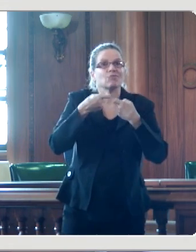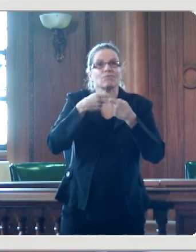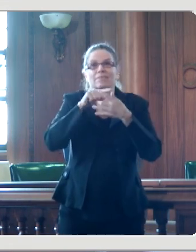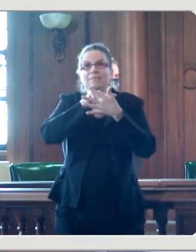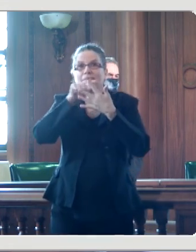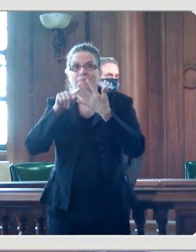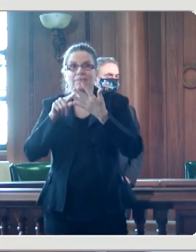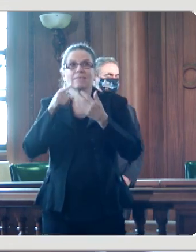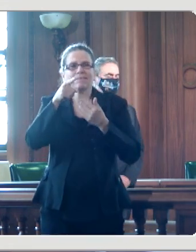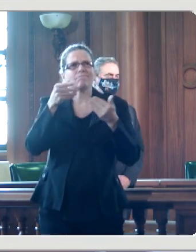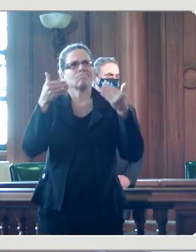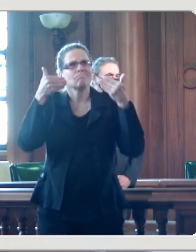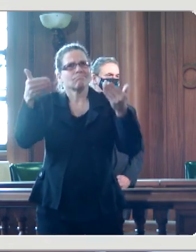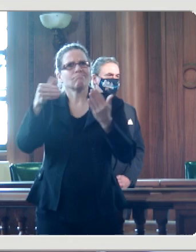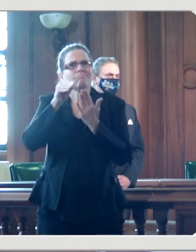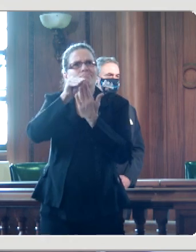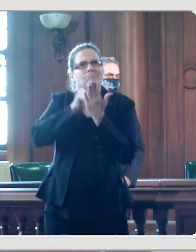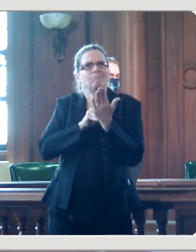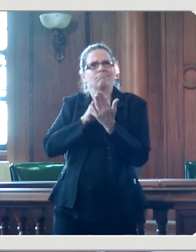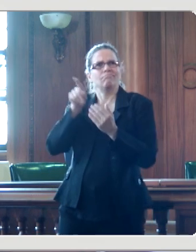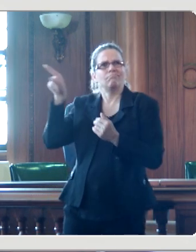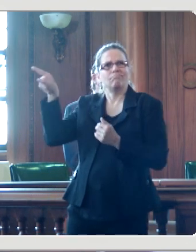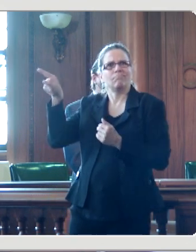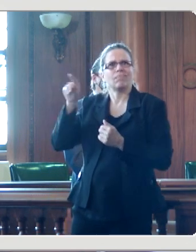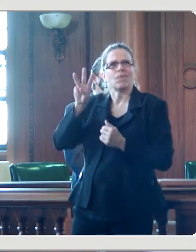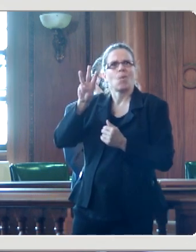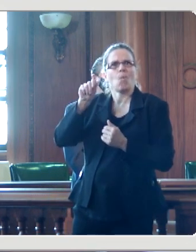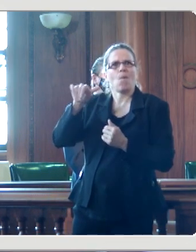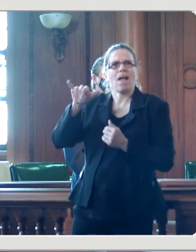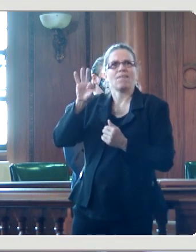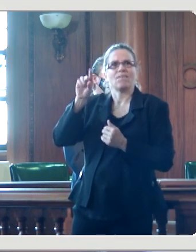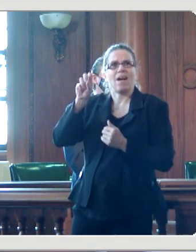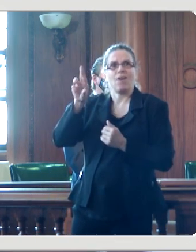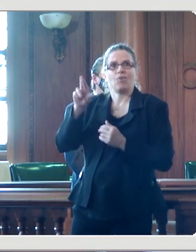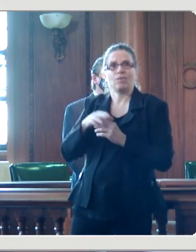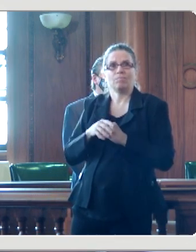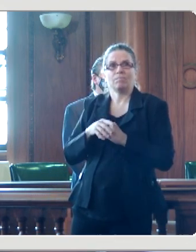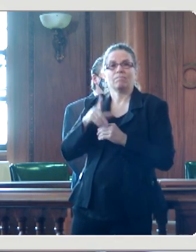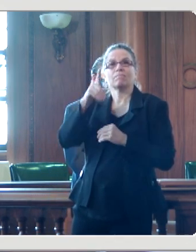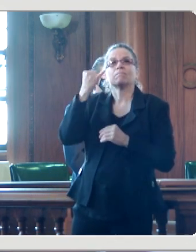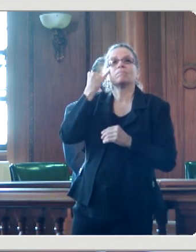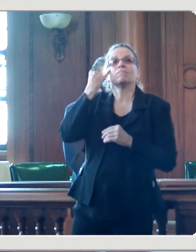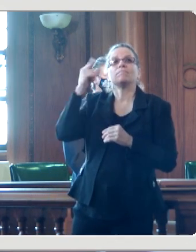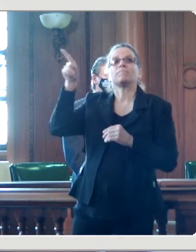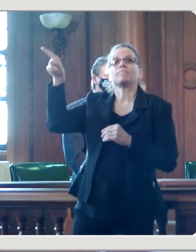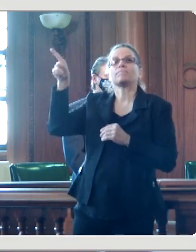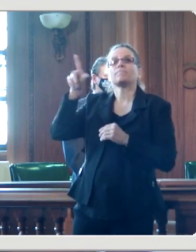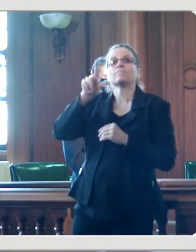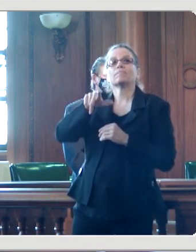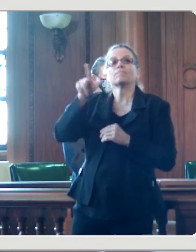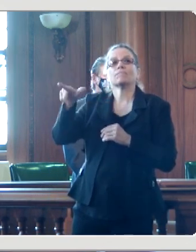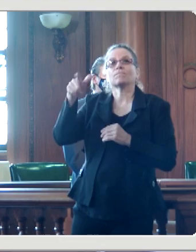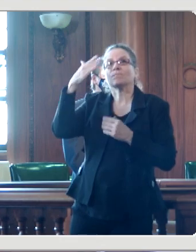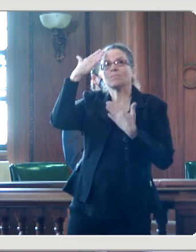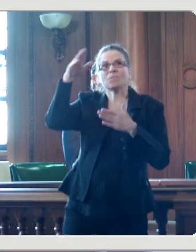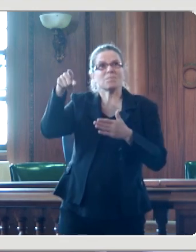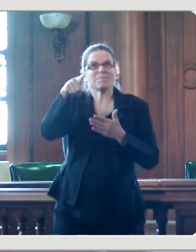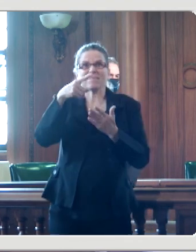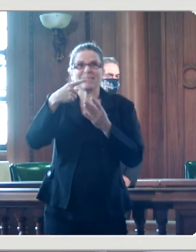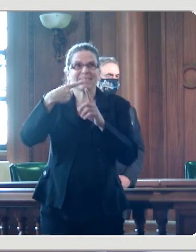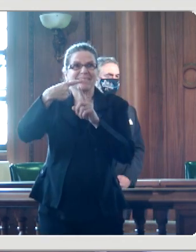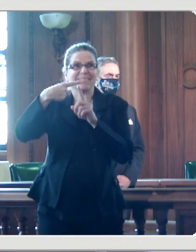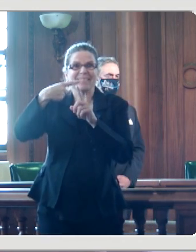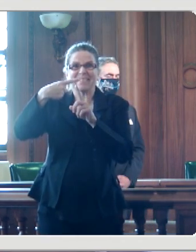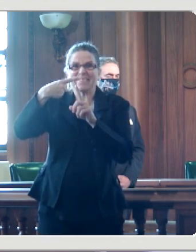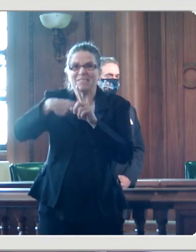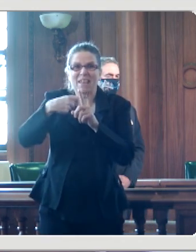any landlords that know of tenants that are in that situation, we encourage them to contact Wayfinders to start